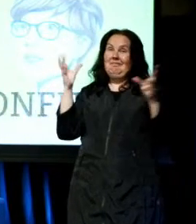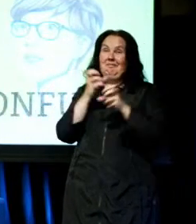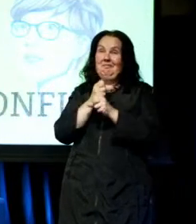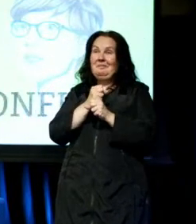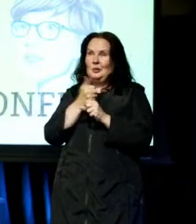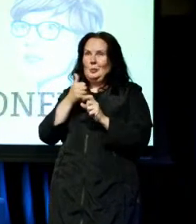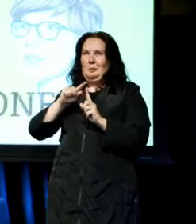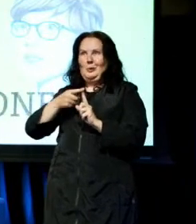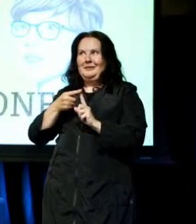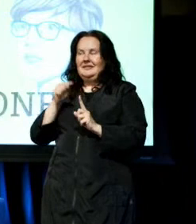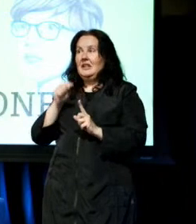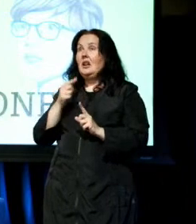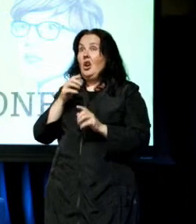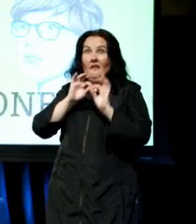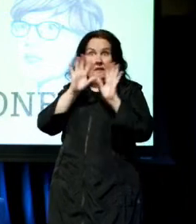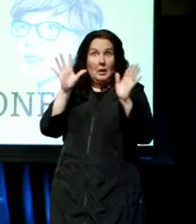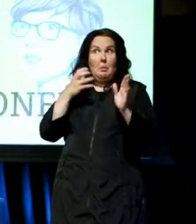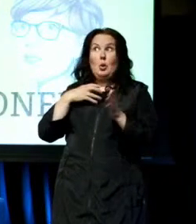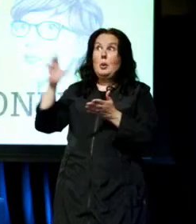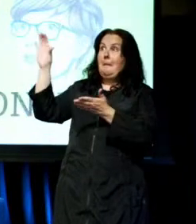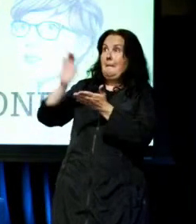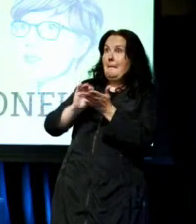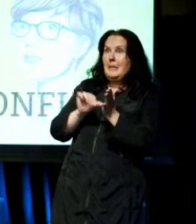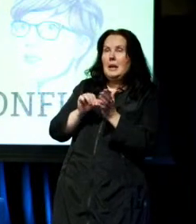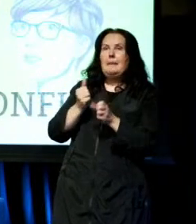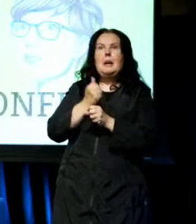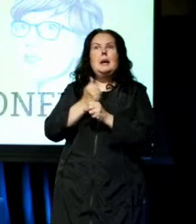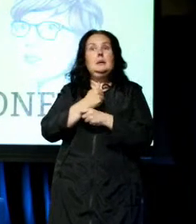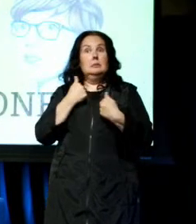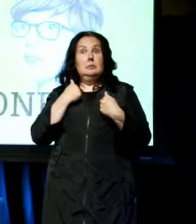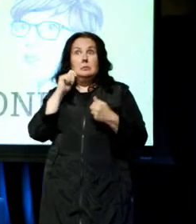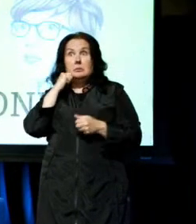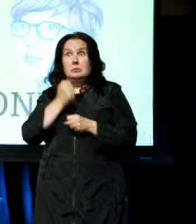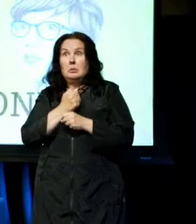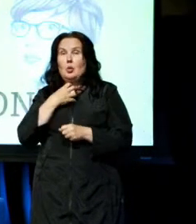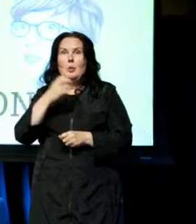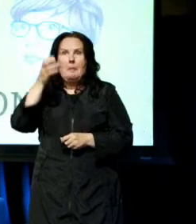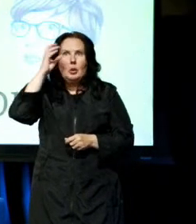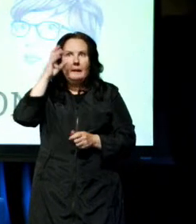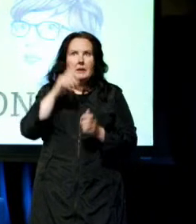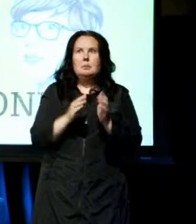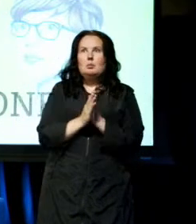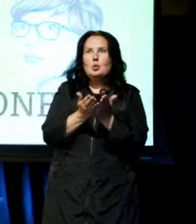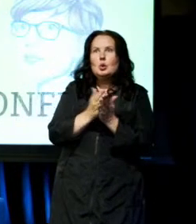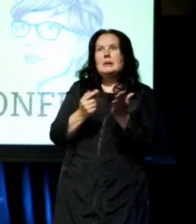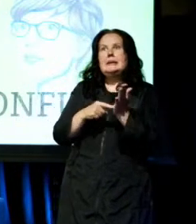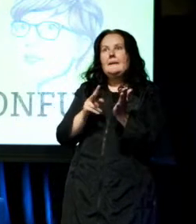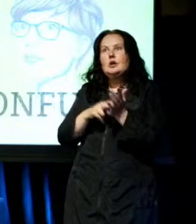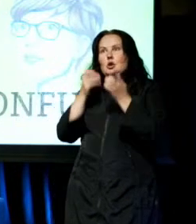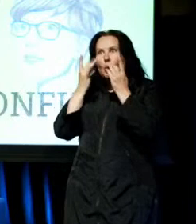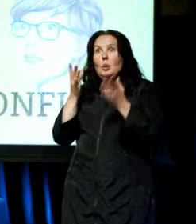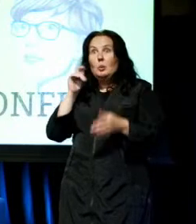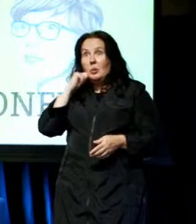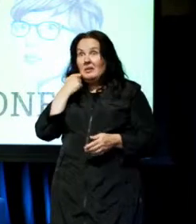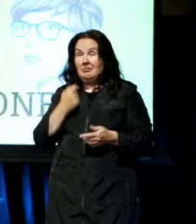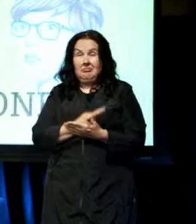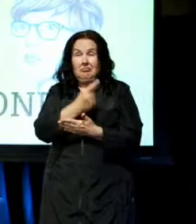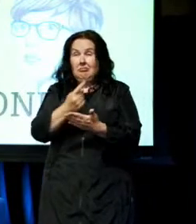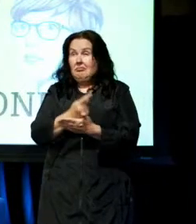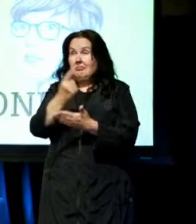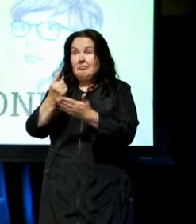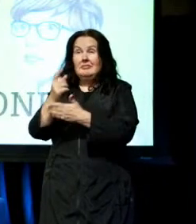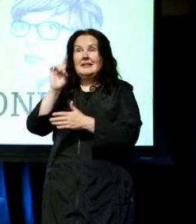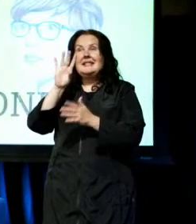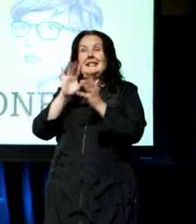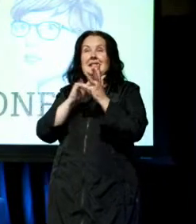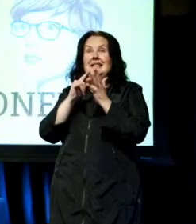Honestly, if we had more money, we'd be making more movies and TV shows and books and all sorts of things. So 10 seconds left.